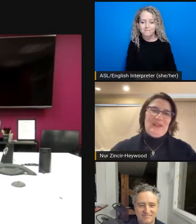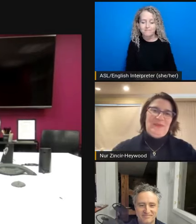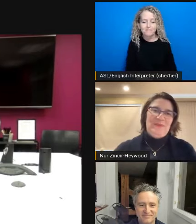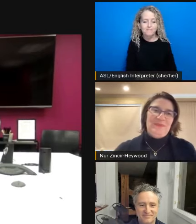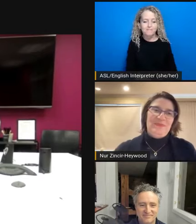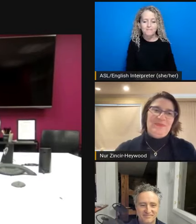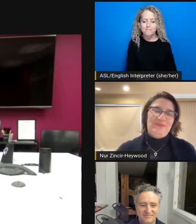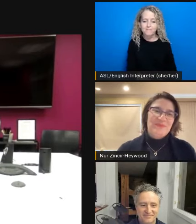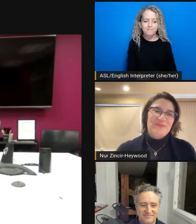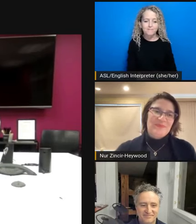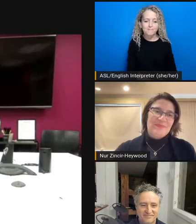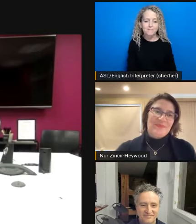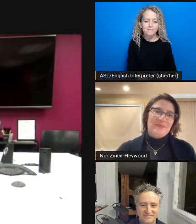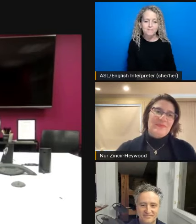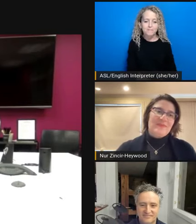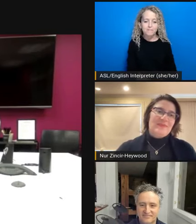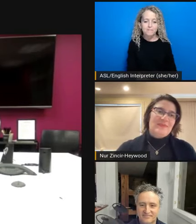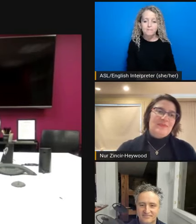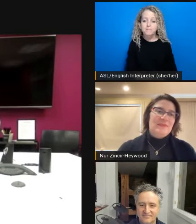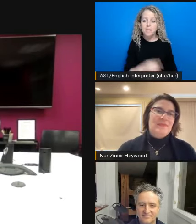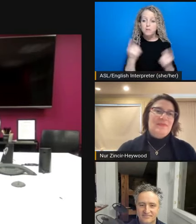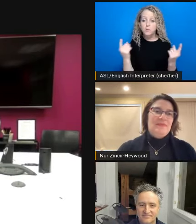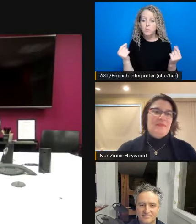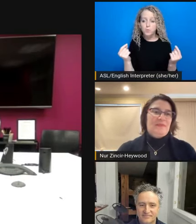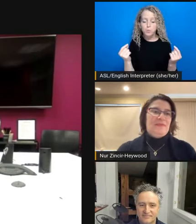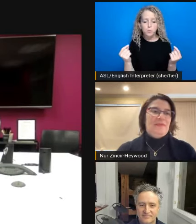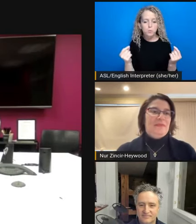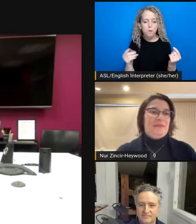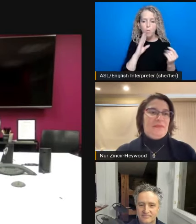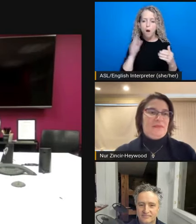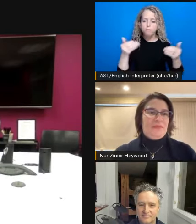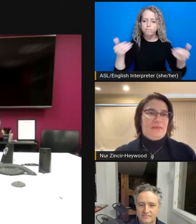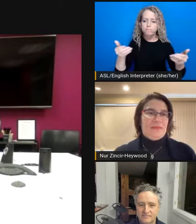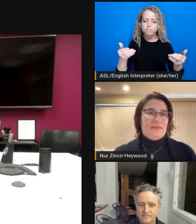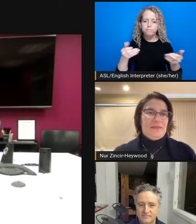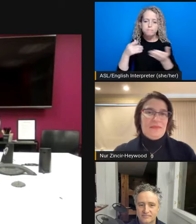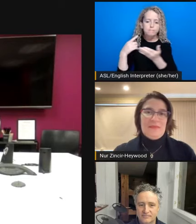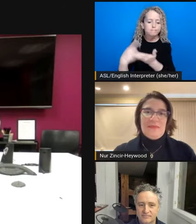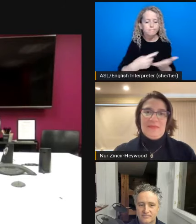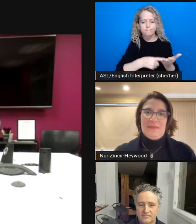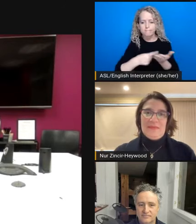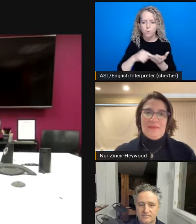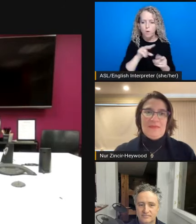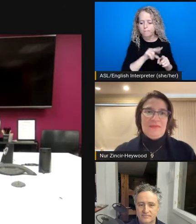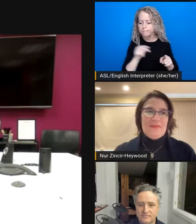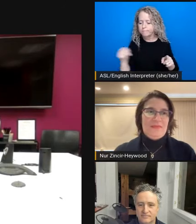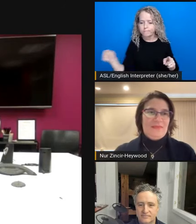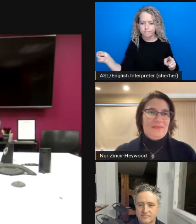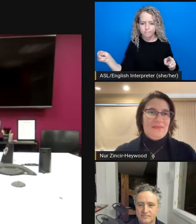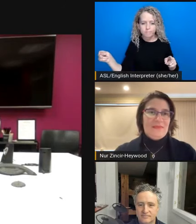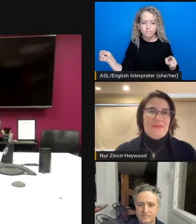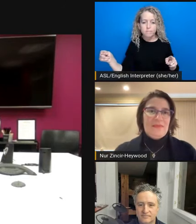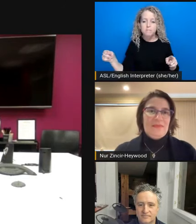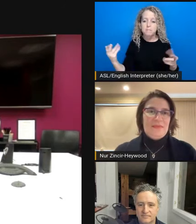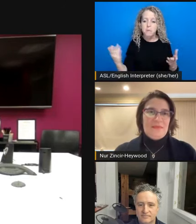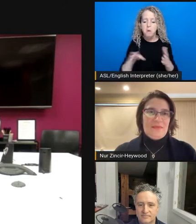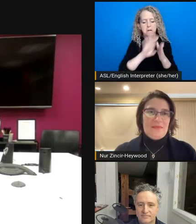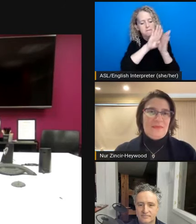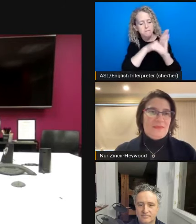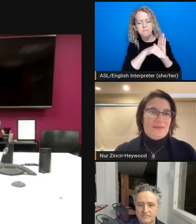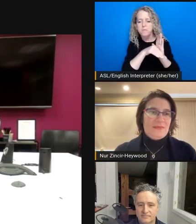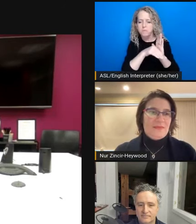are going to begin with a panel discussion. We will get to audience questions about halfway through the